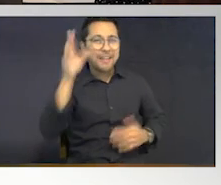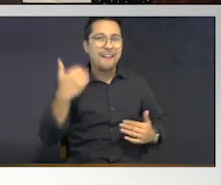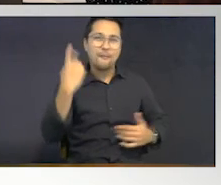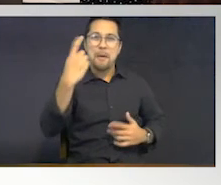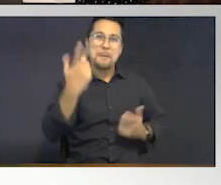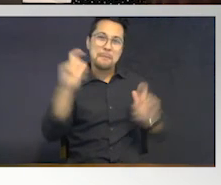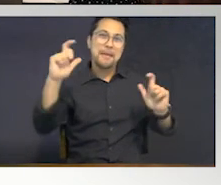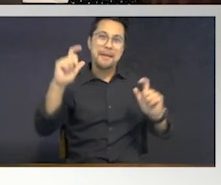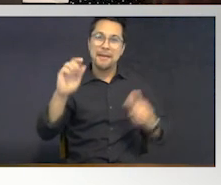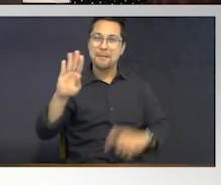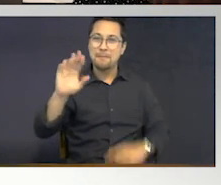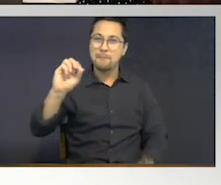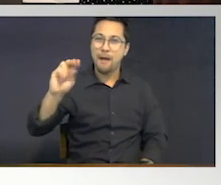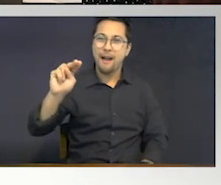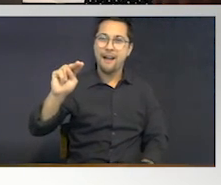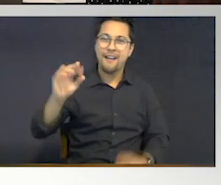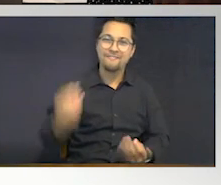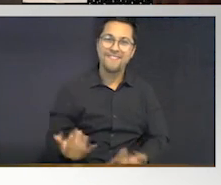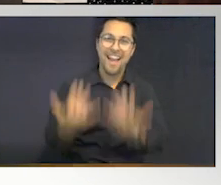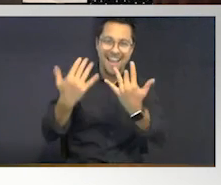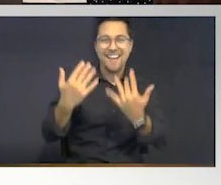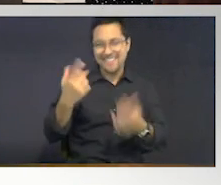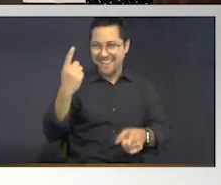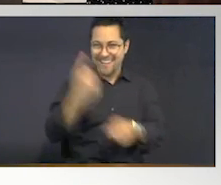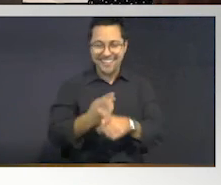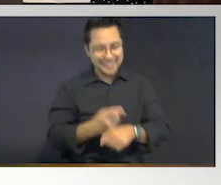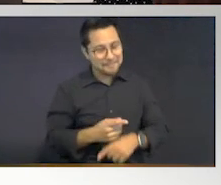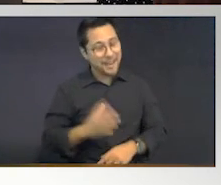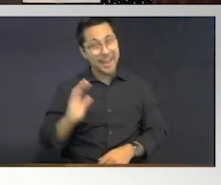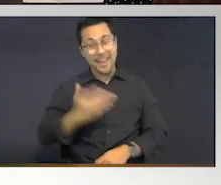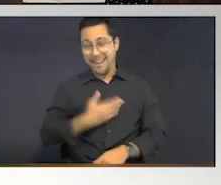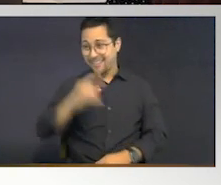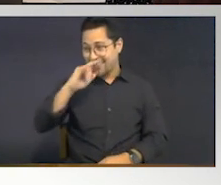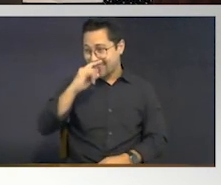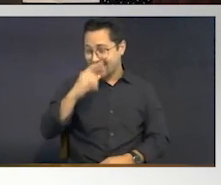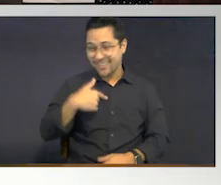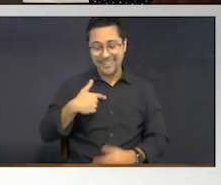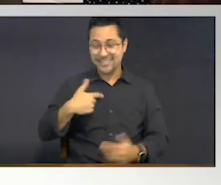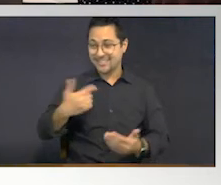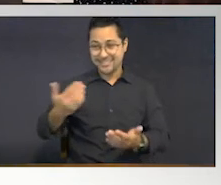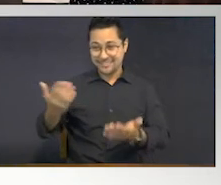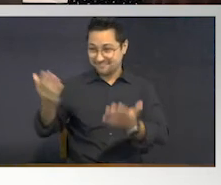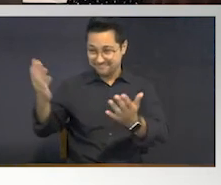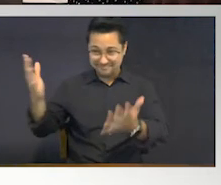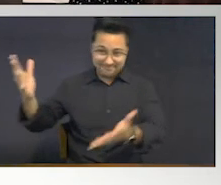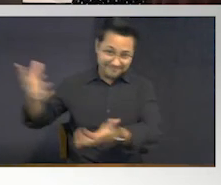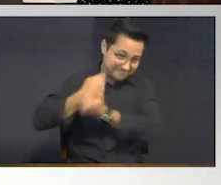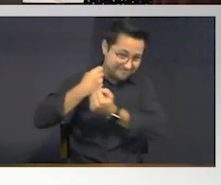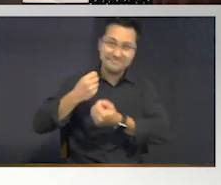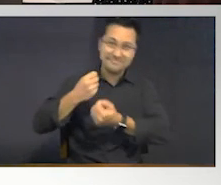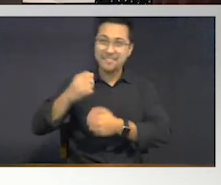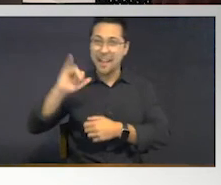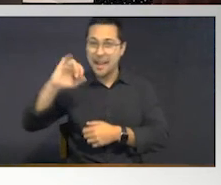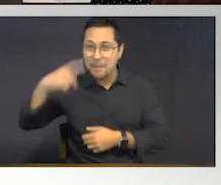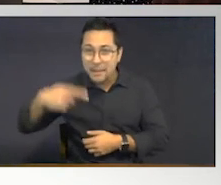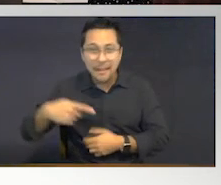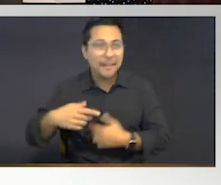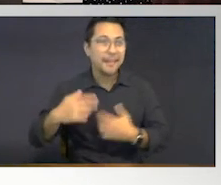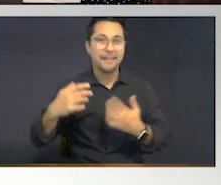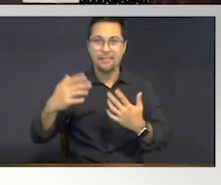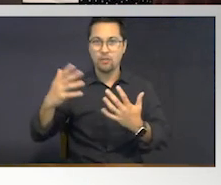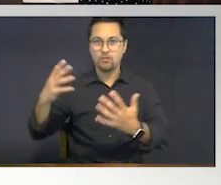But our kids generate a lot of paper, whether it's IEPs or all those things. I will tell you that with